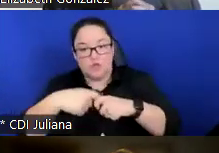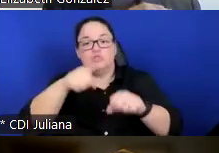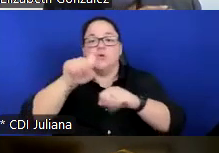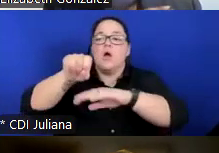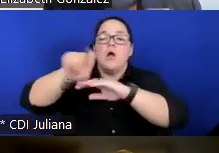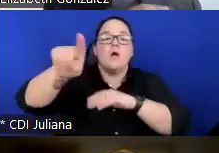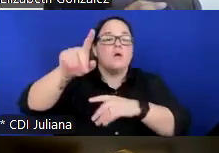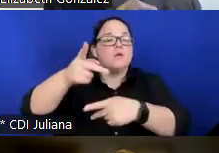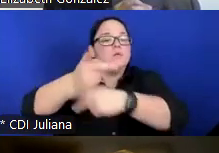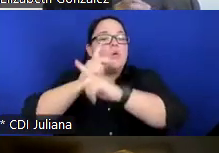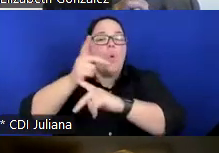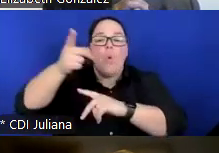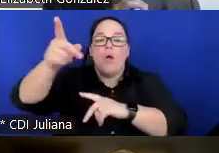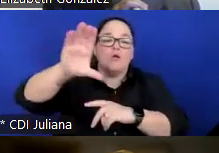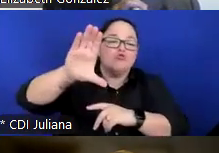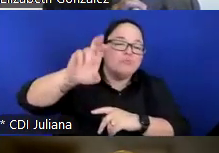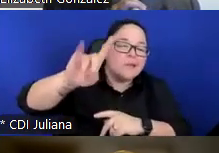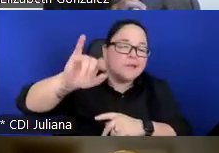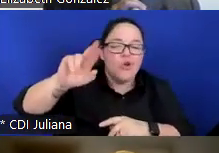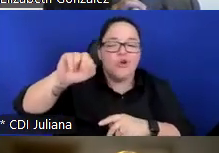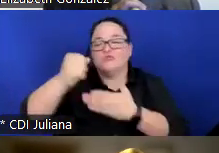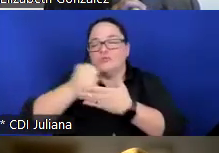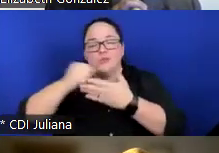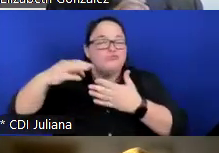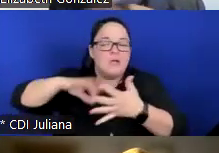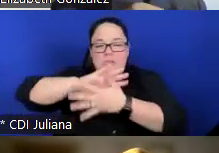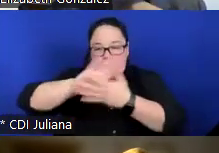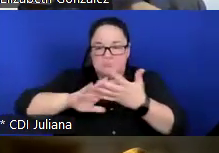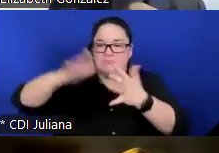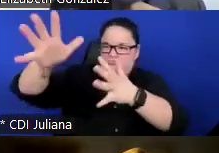And these are also links to apply for free assistance.